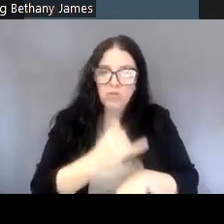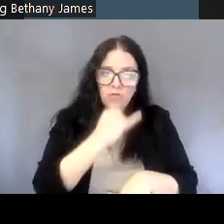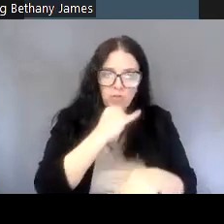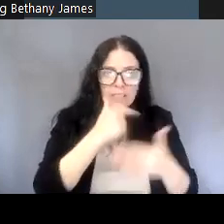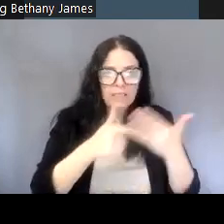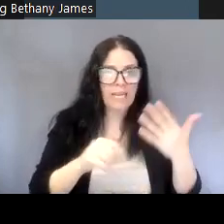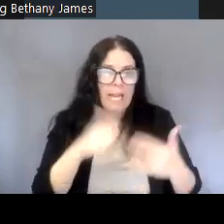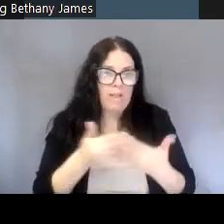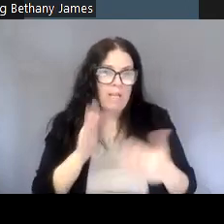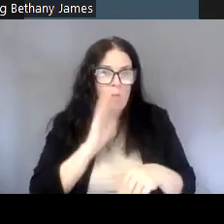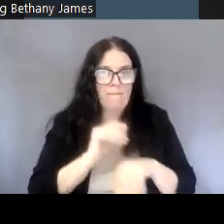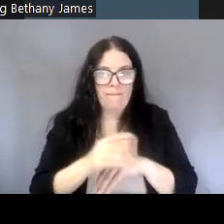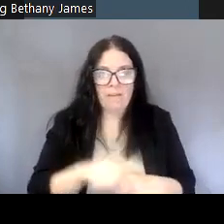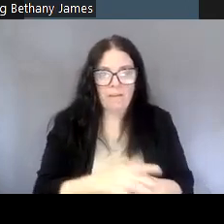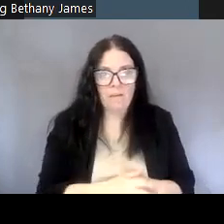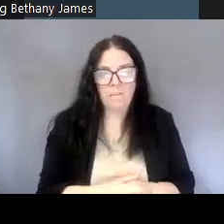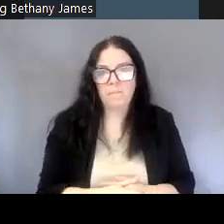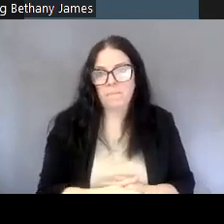occur that's going to affect them.